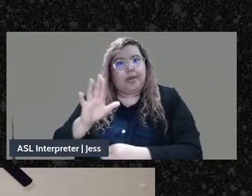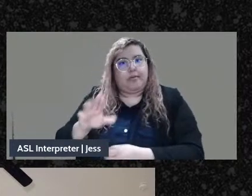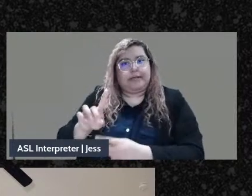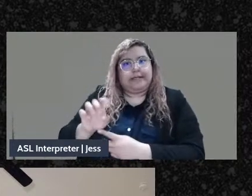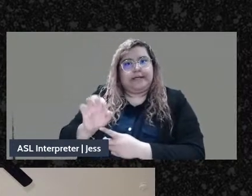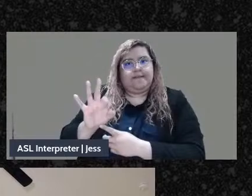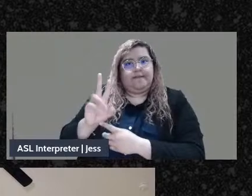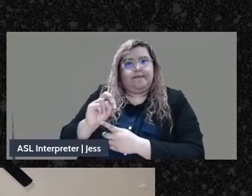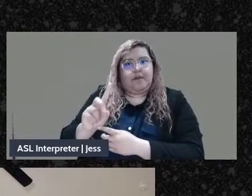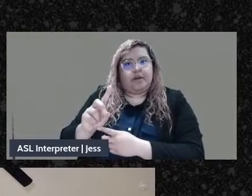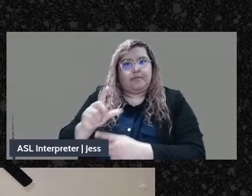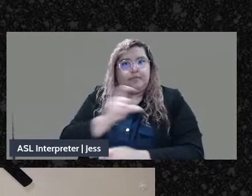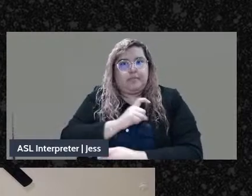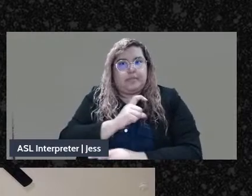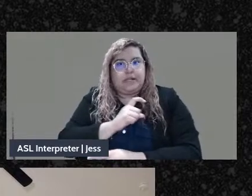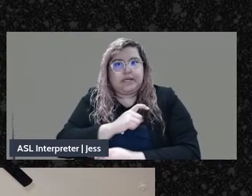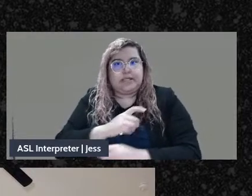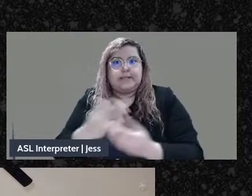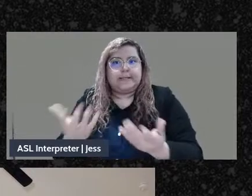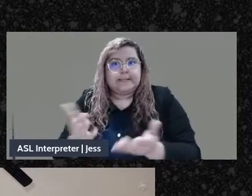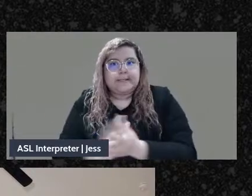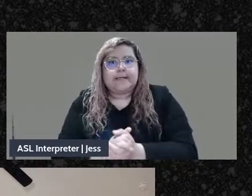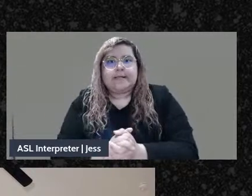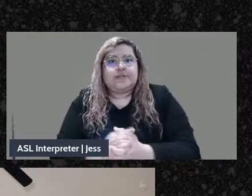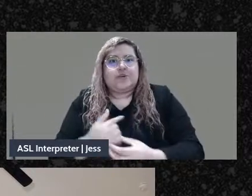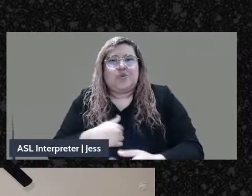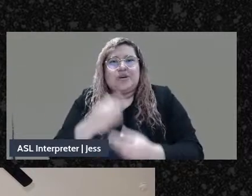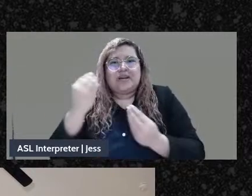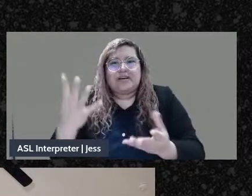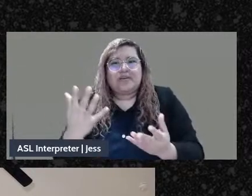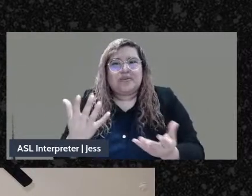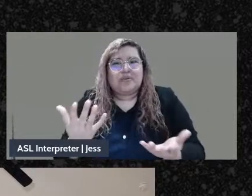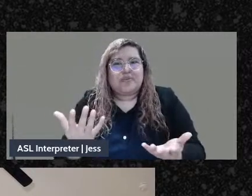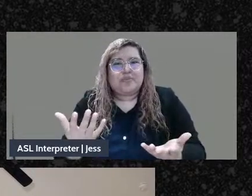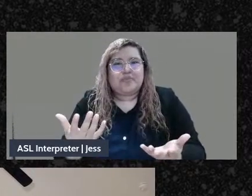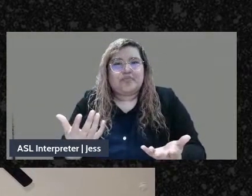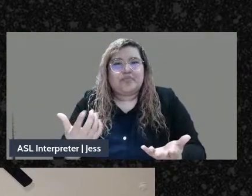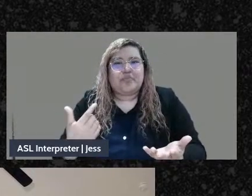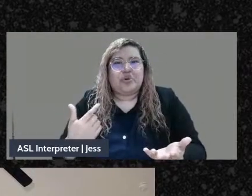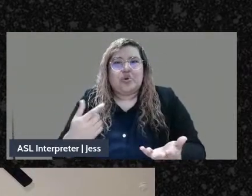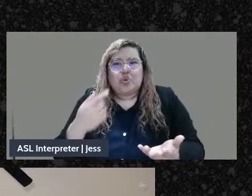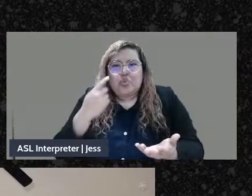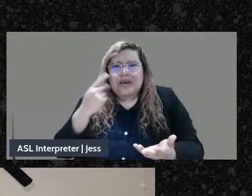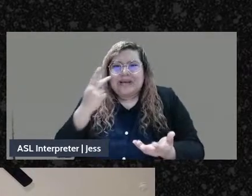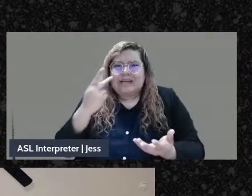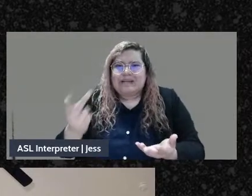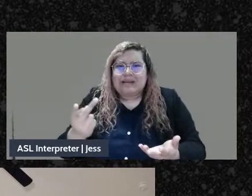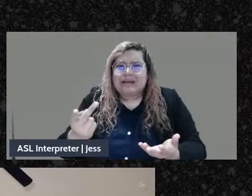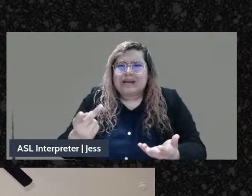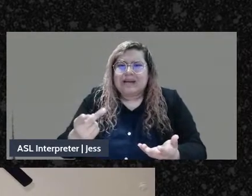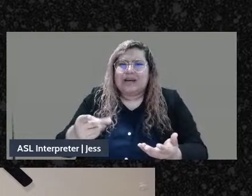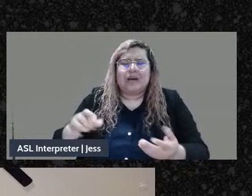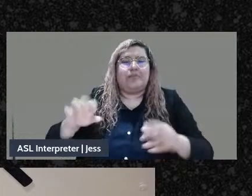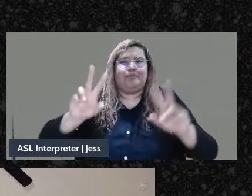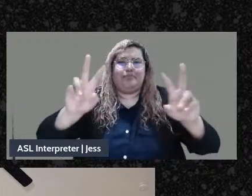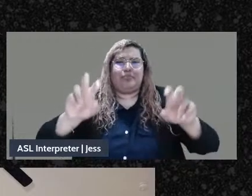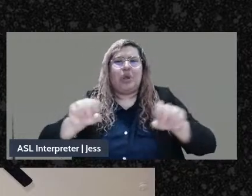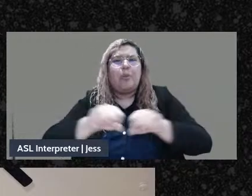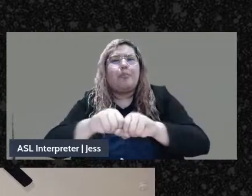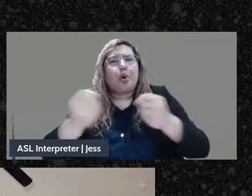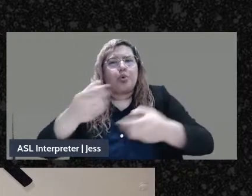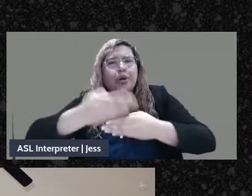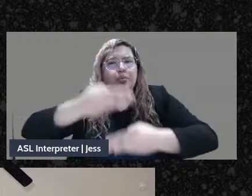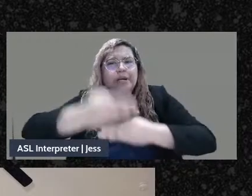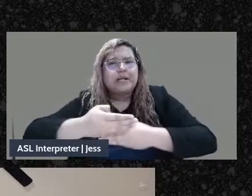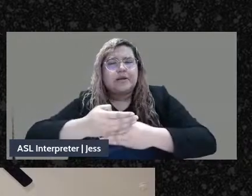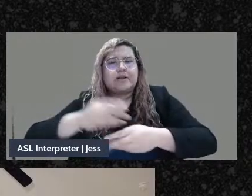throwing more money at them. And we're going to push for what is essentially broken windows policing, right? So there's a new police operation